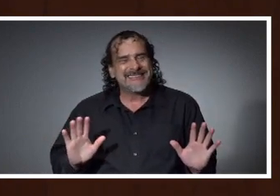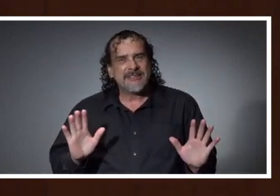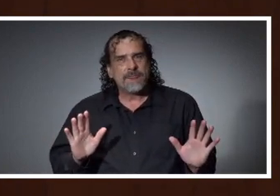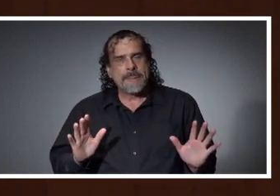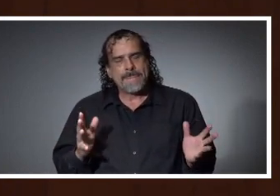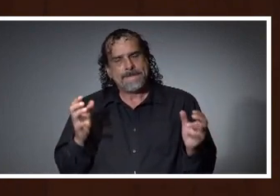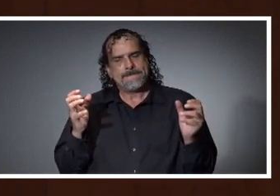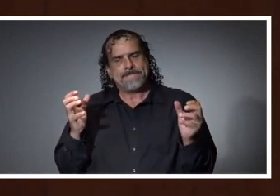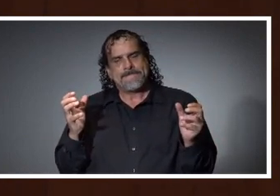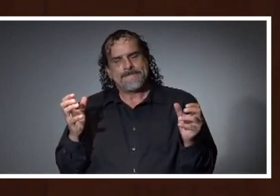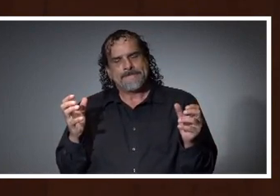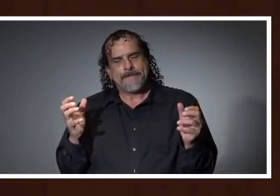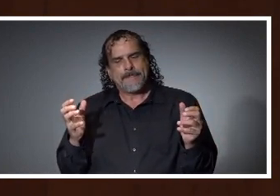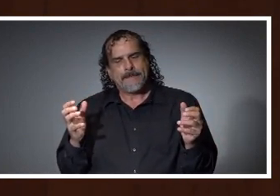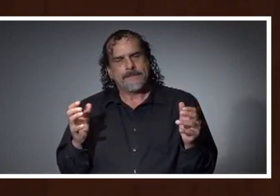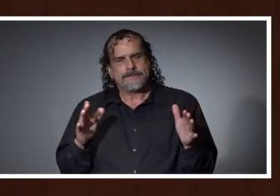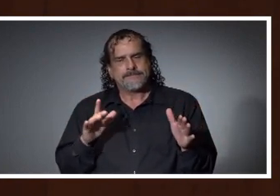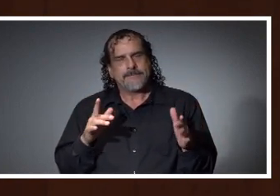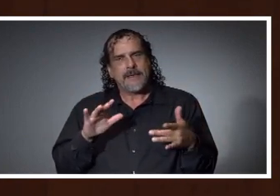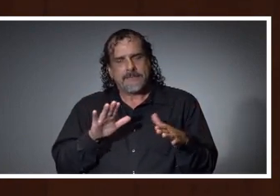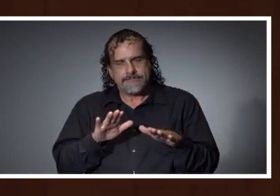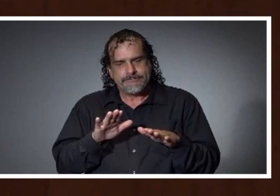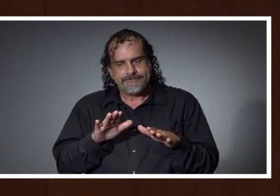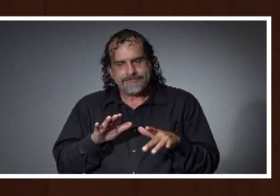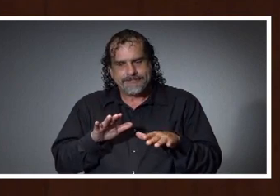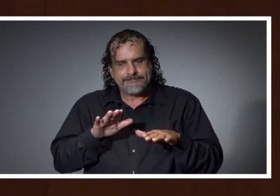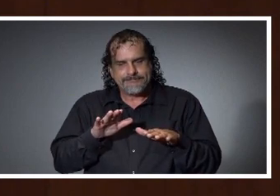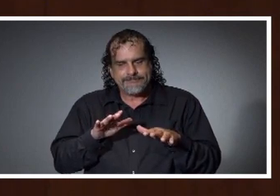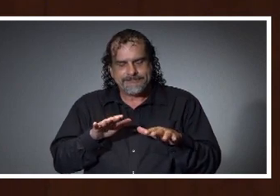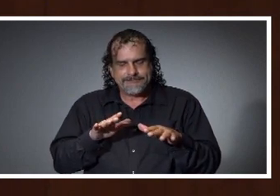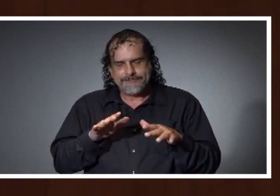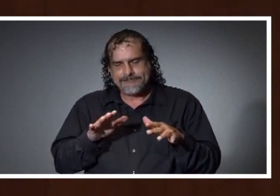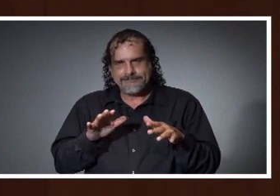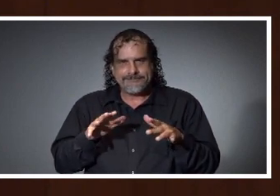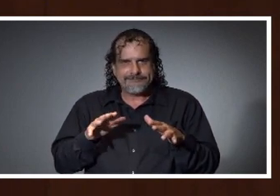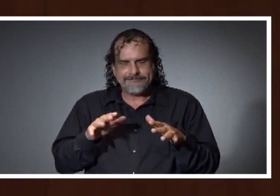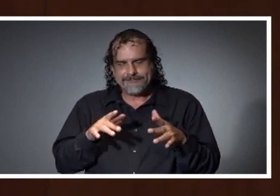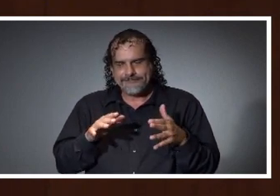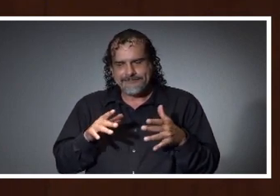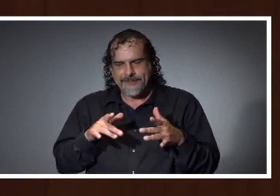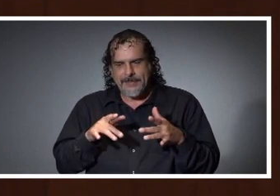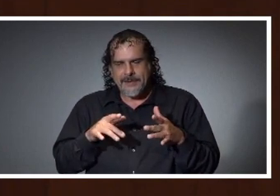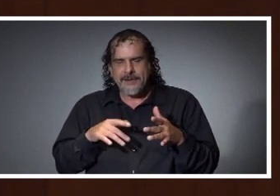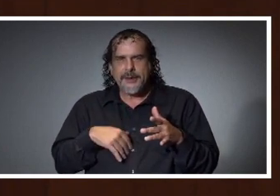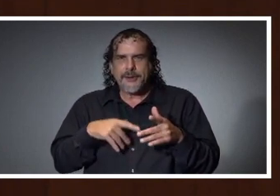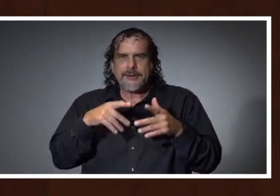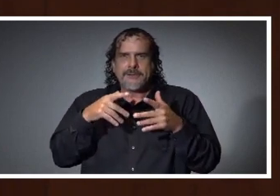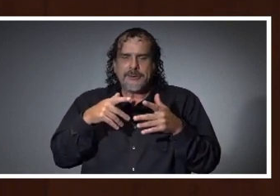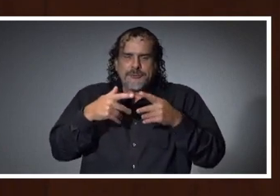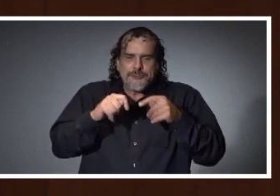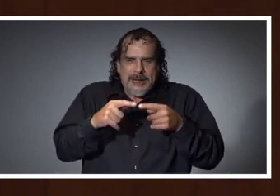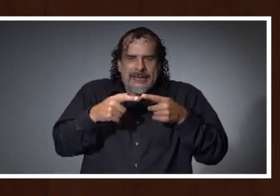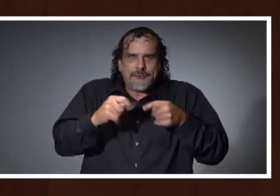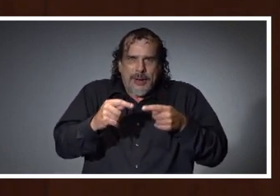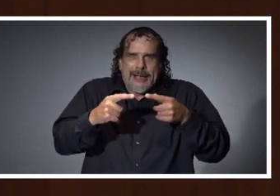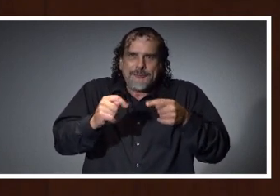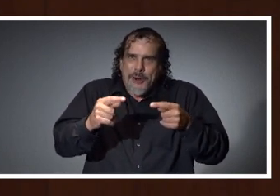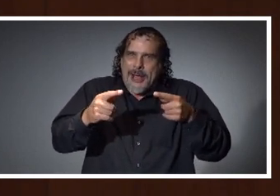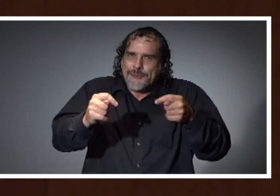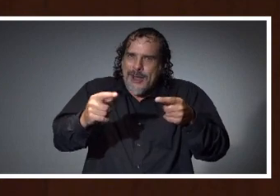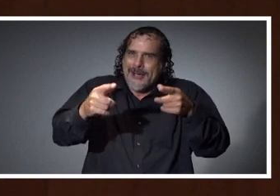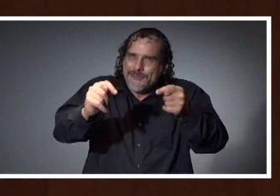don't we sort of go baby steps before we do some of these things? I understand people miss school, but we're going to have to be really